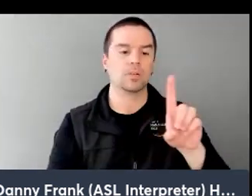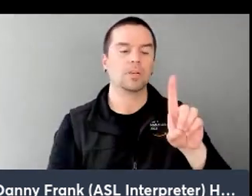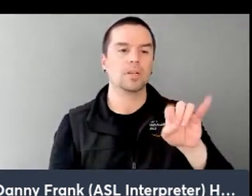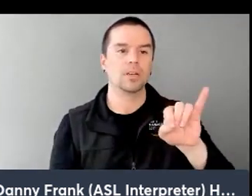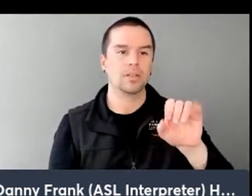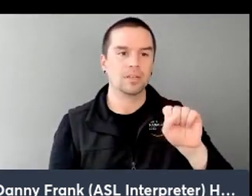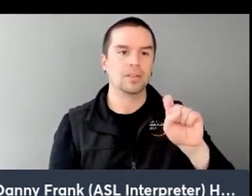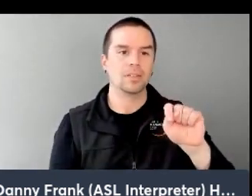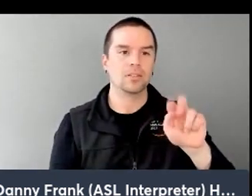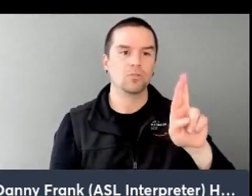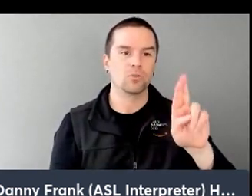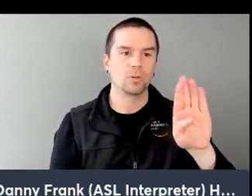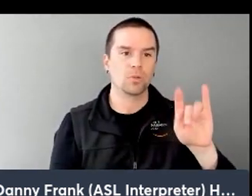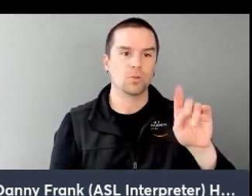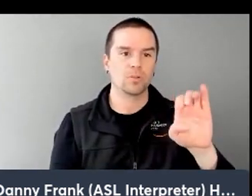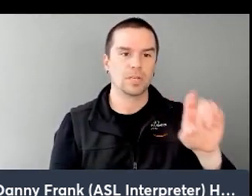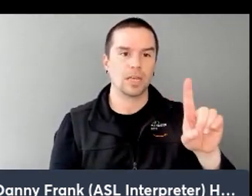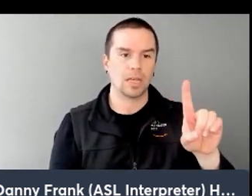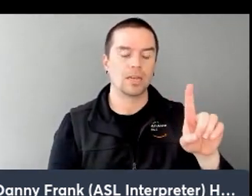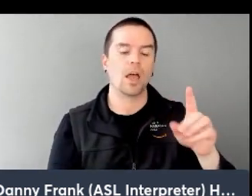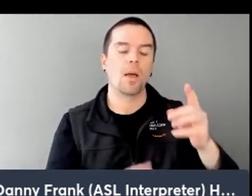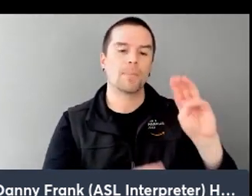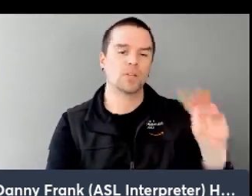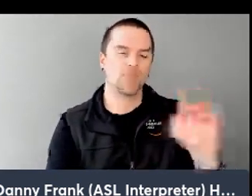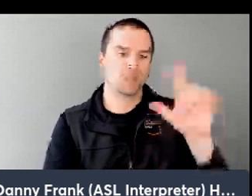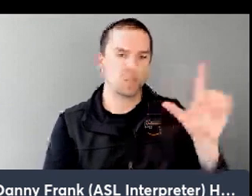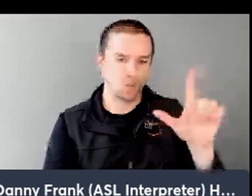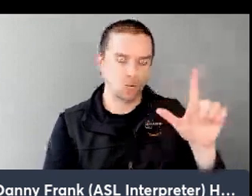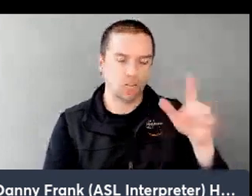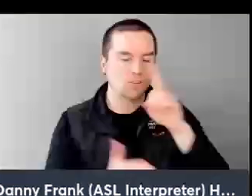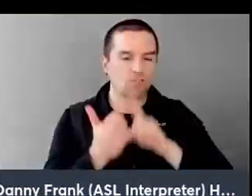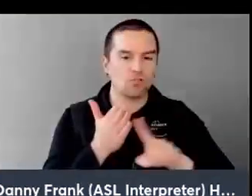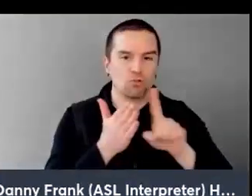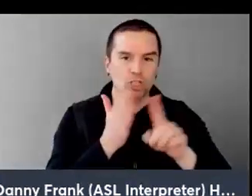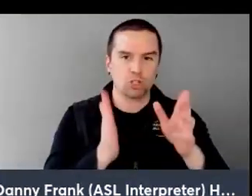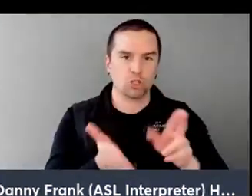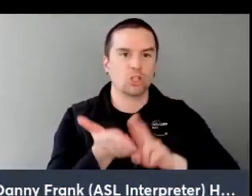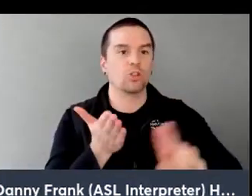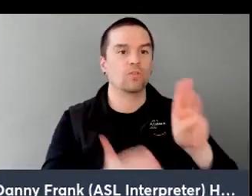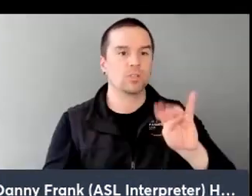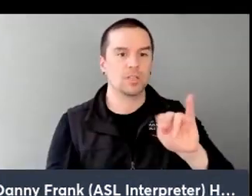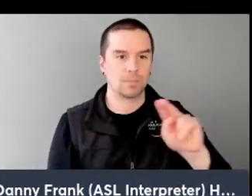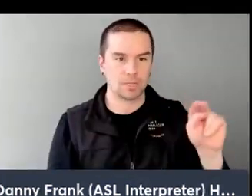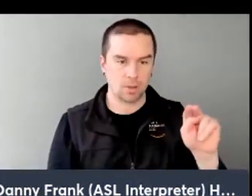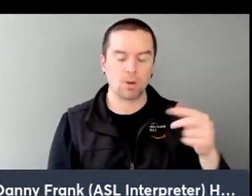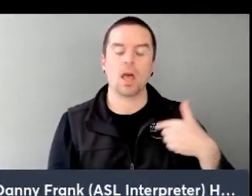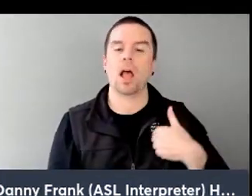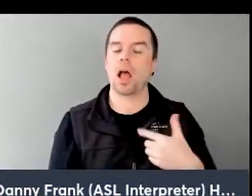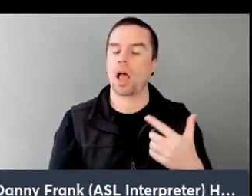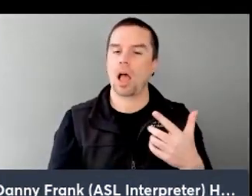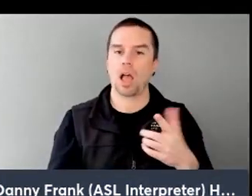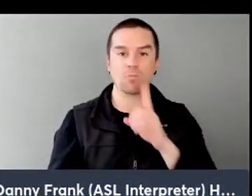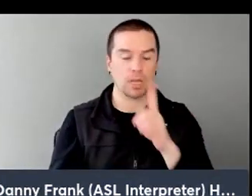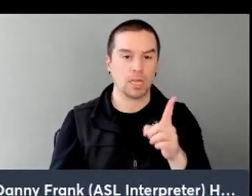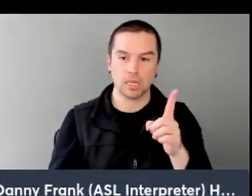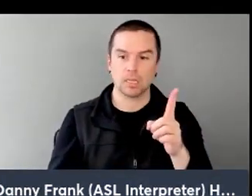researcher at the University of Minnesota, and there I spent a long time getting very acquainted with